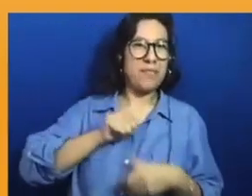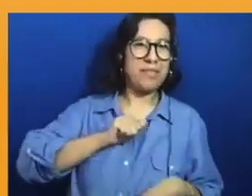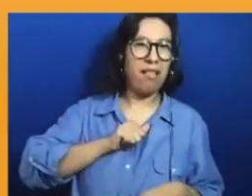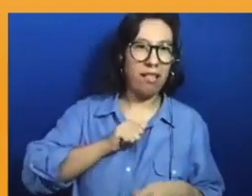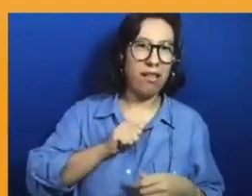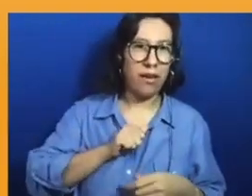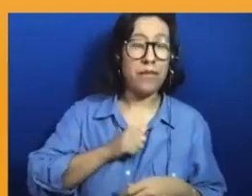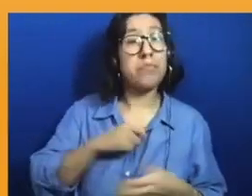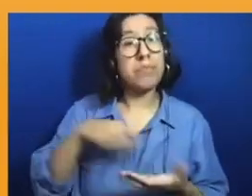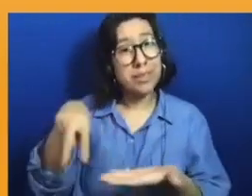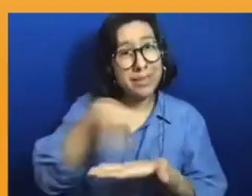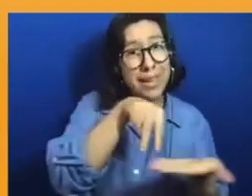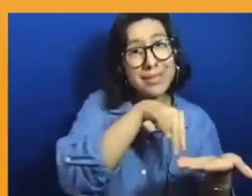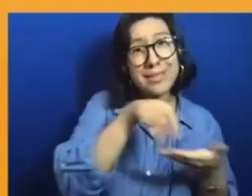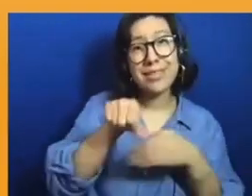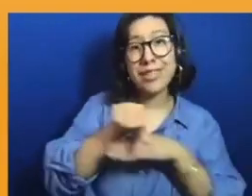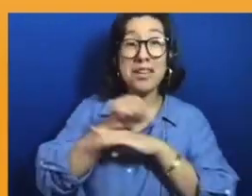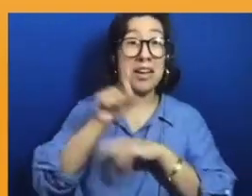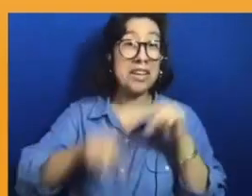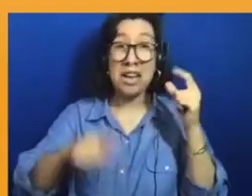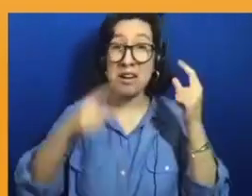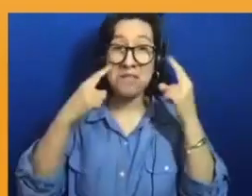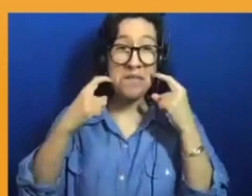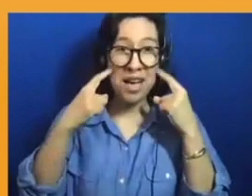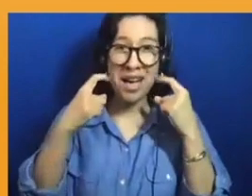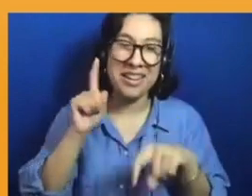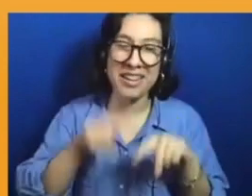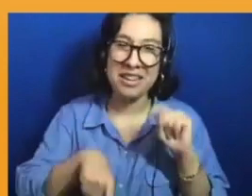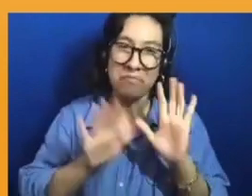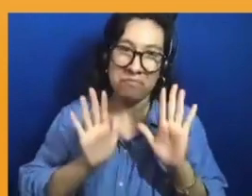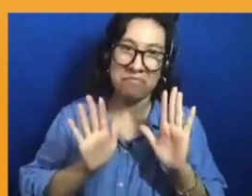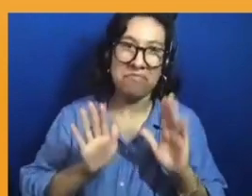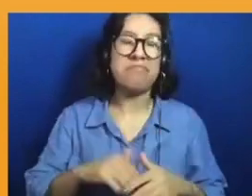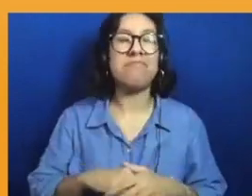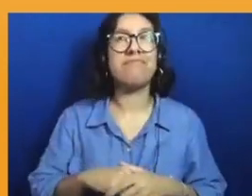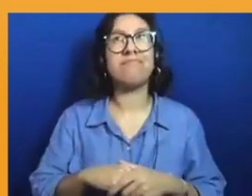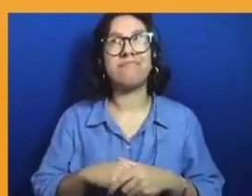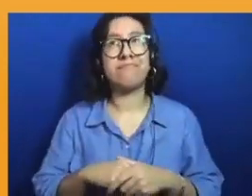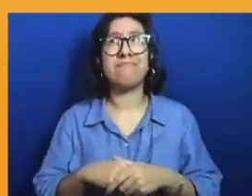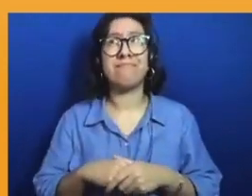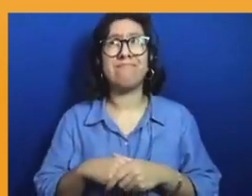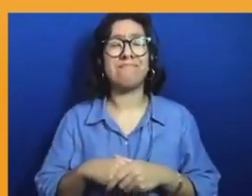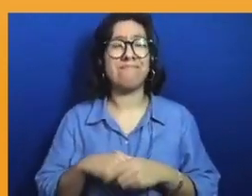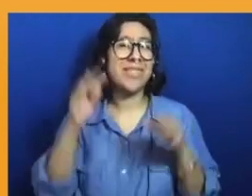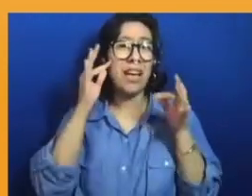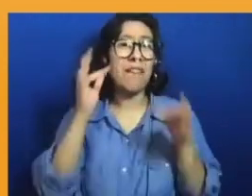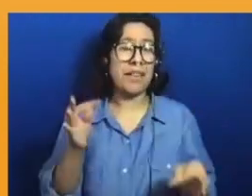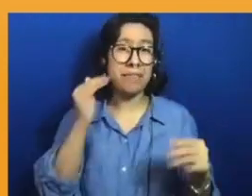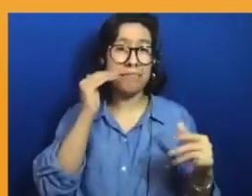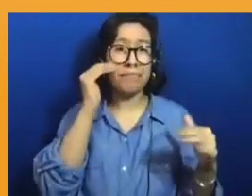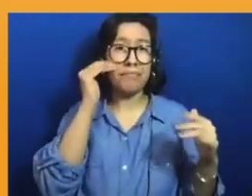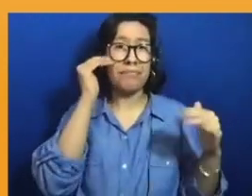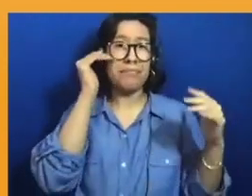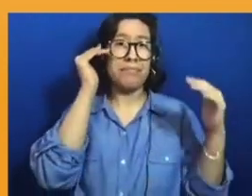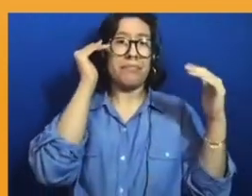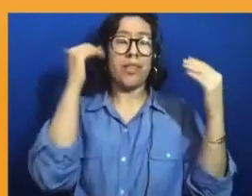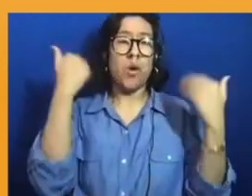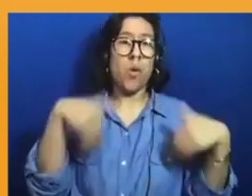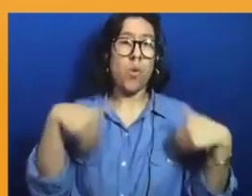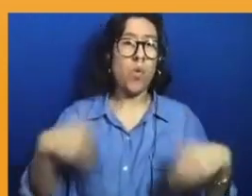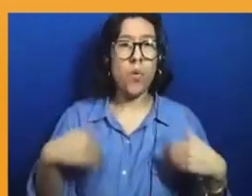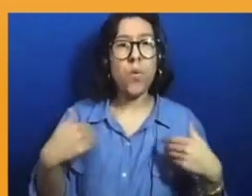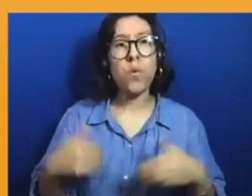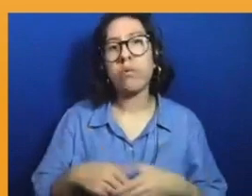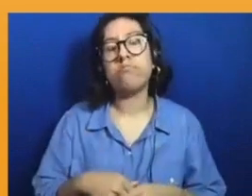know, I'm dancing on stage, I can't cry, but I've definitely teared up, and seeing how, you know,